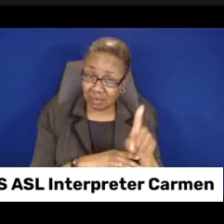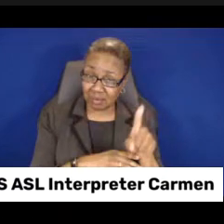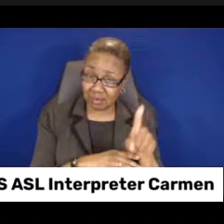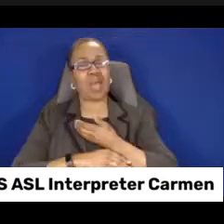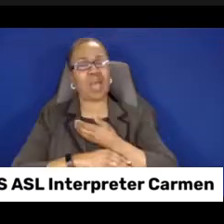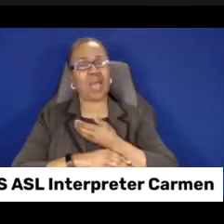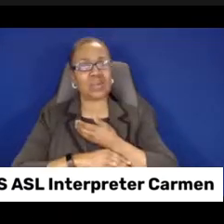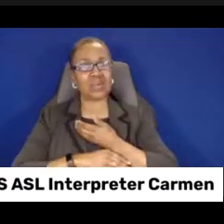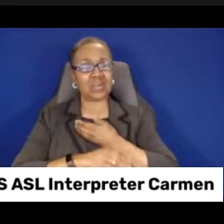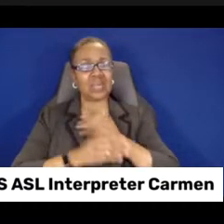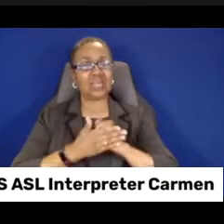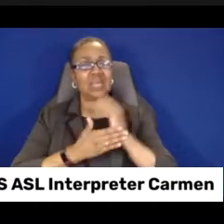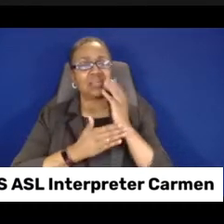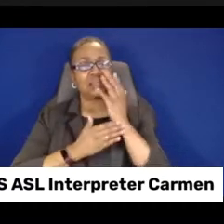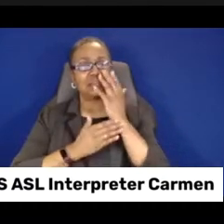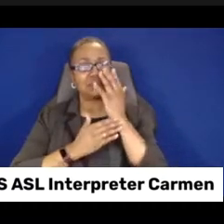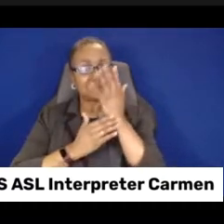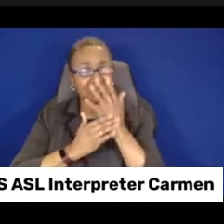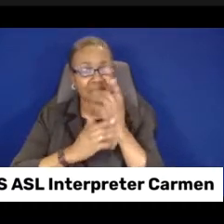that looks like the right one.